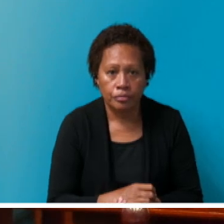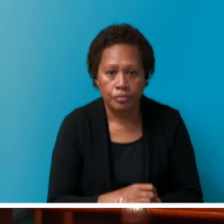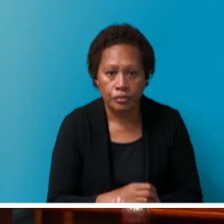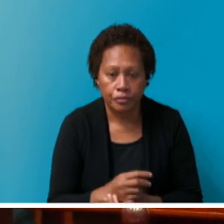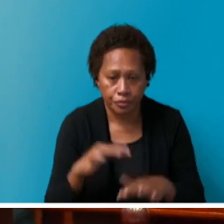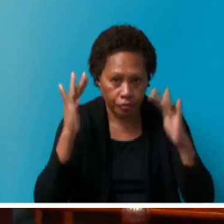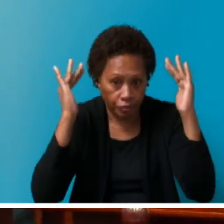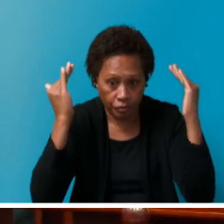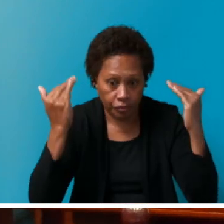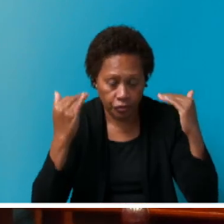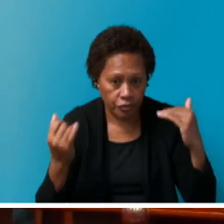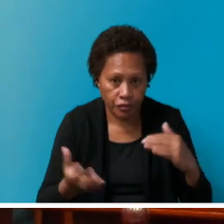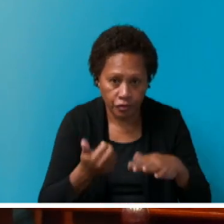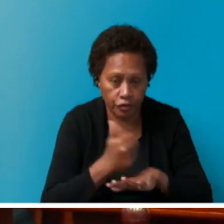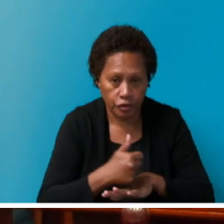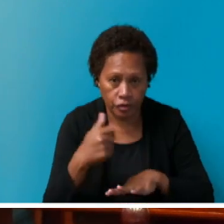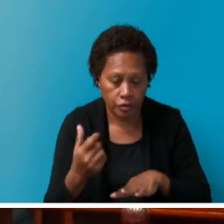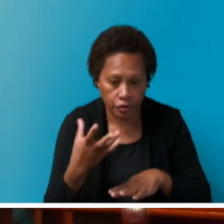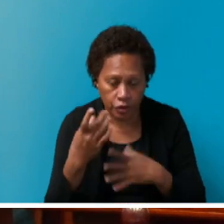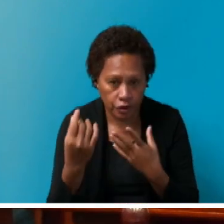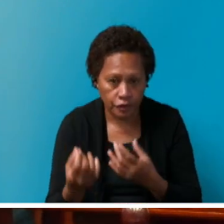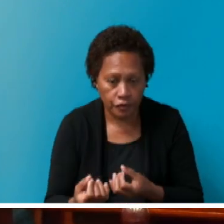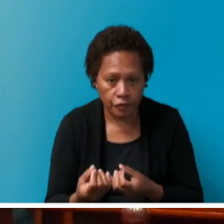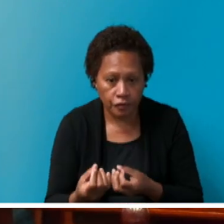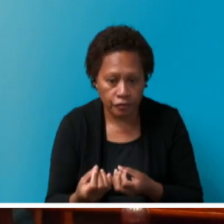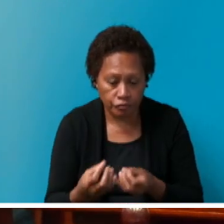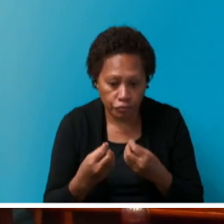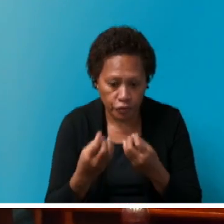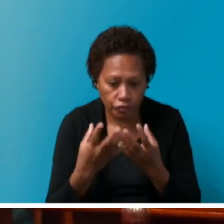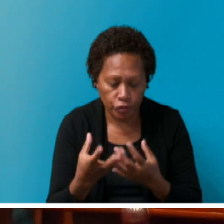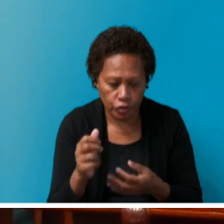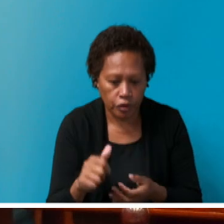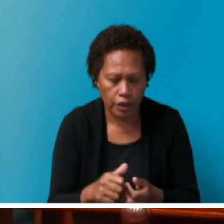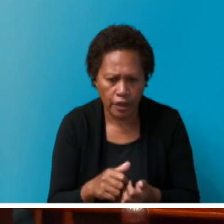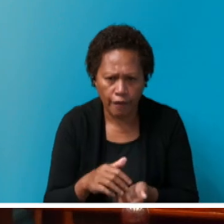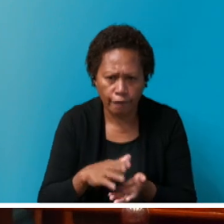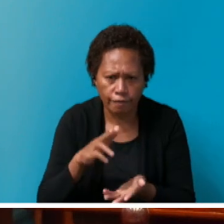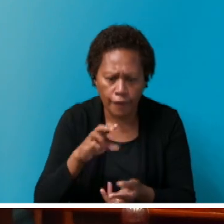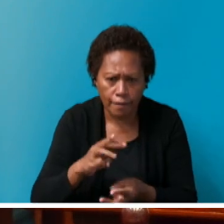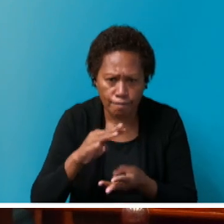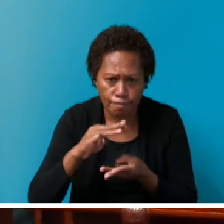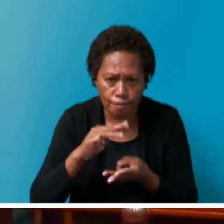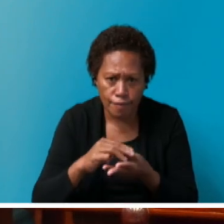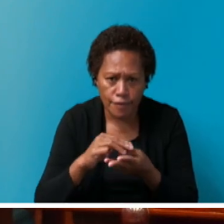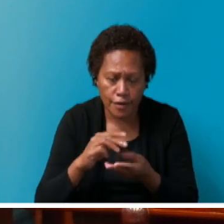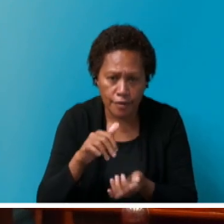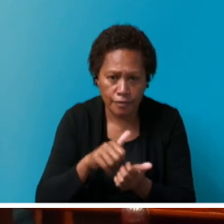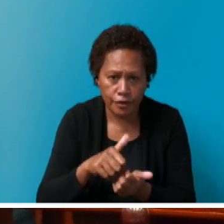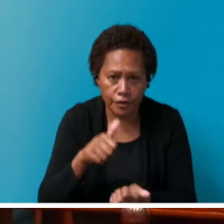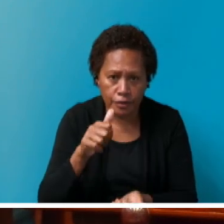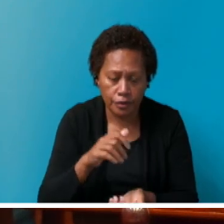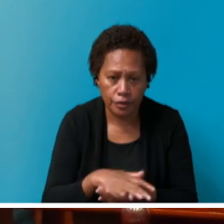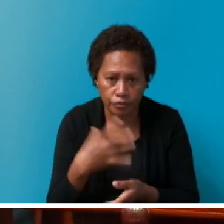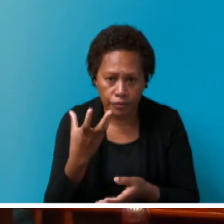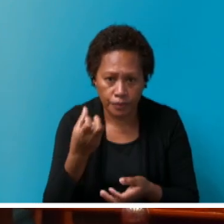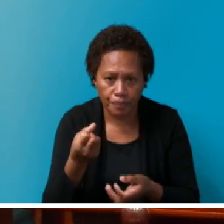the authority ensures that ships are issued with minimum manning certificates to ensure every ship has sufficient qualified and competent personnel on